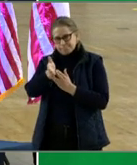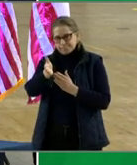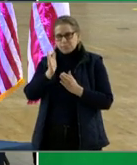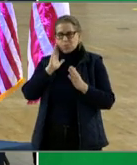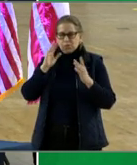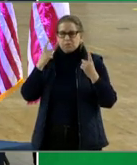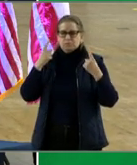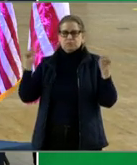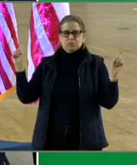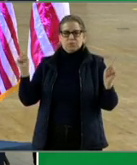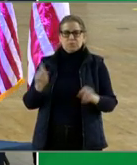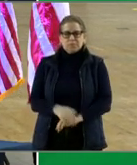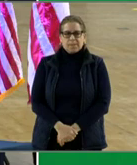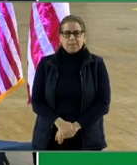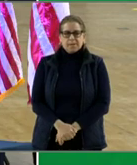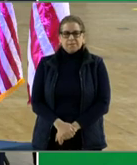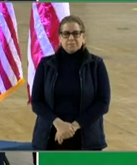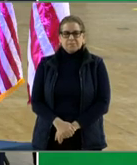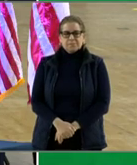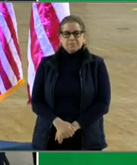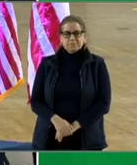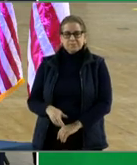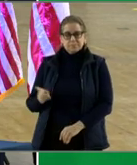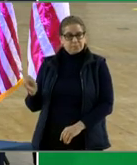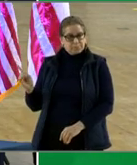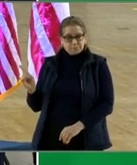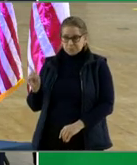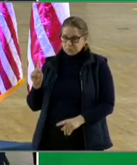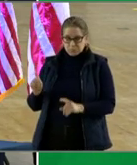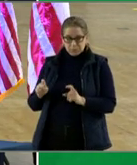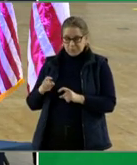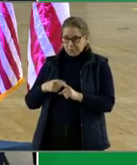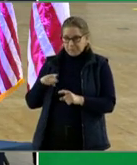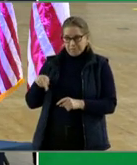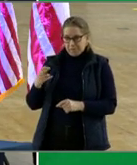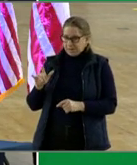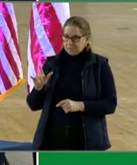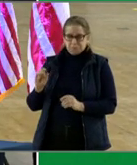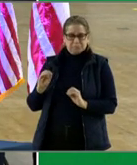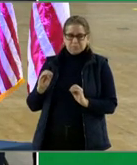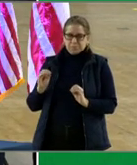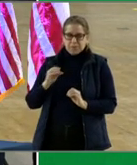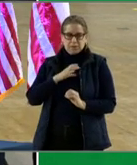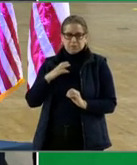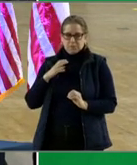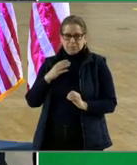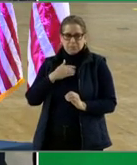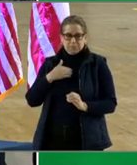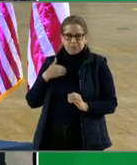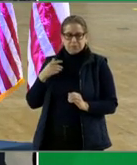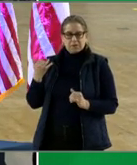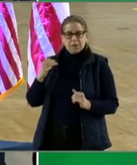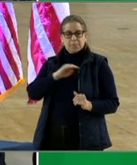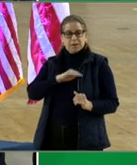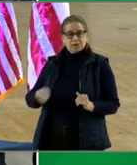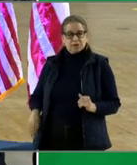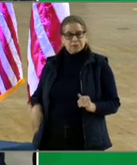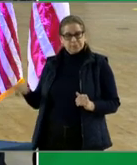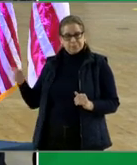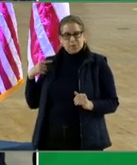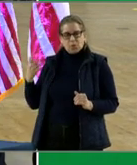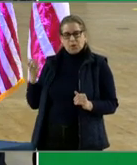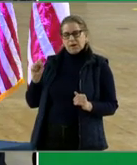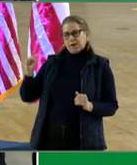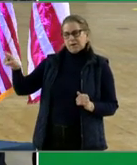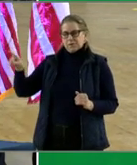I do not have any questions yet from members. So. Okay. So I would like to ask Dr. Nesbitt to talk about a